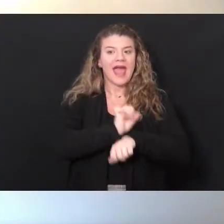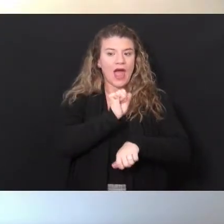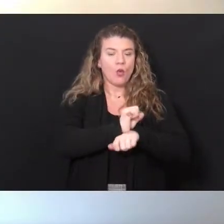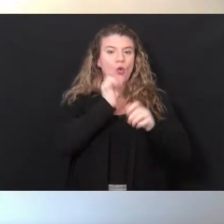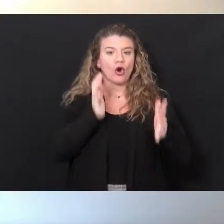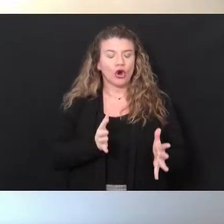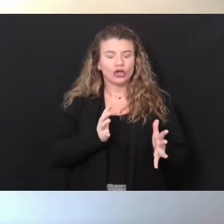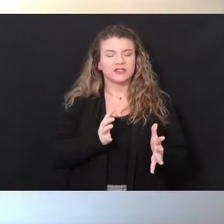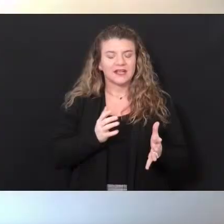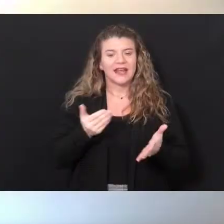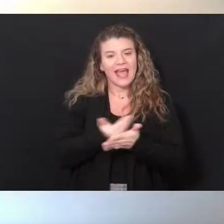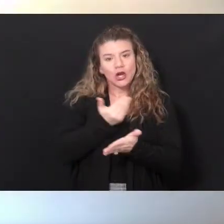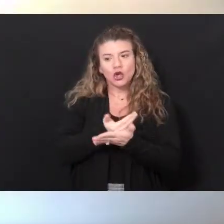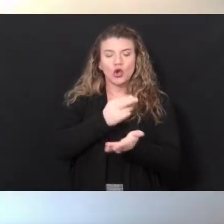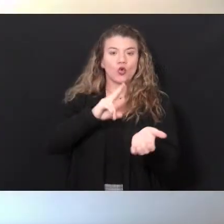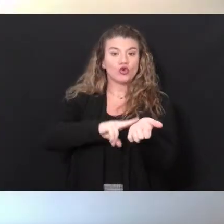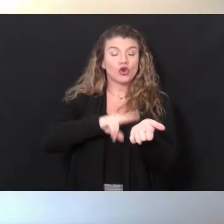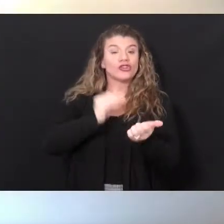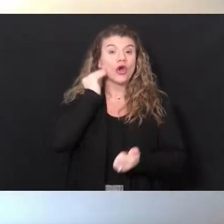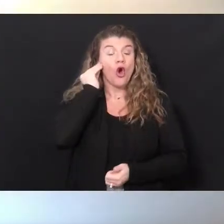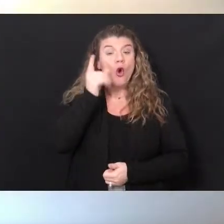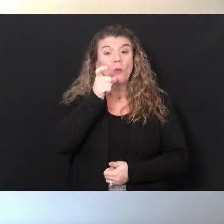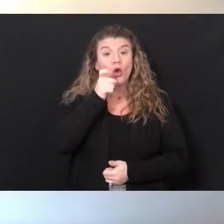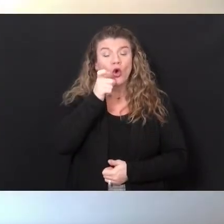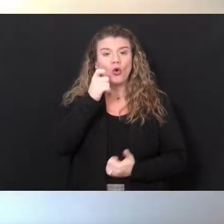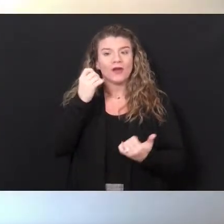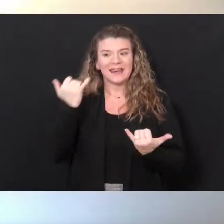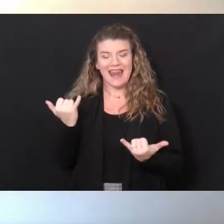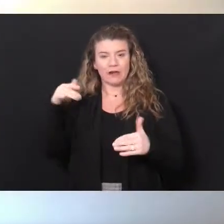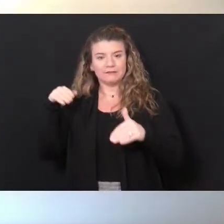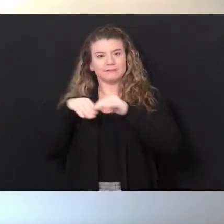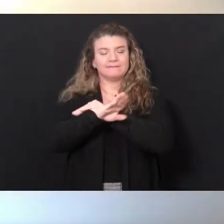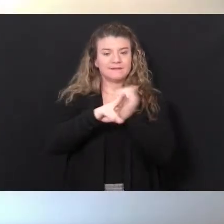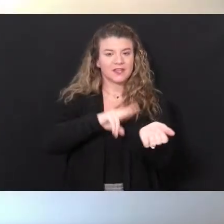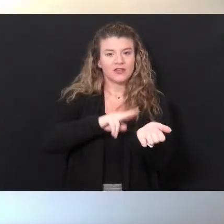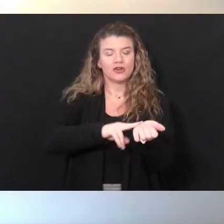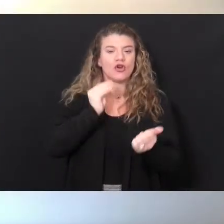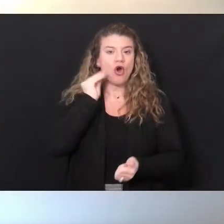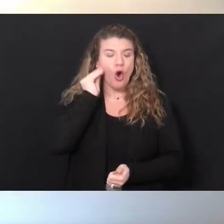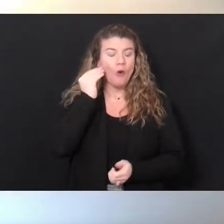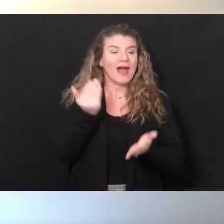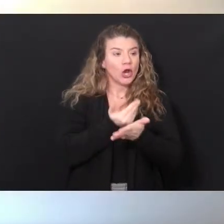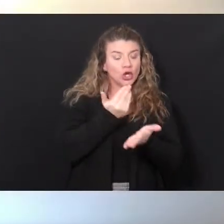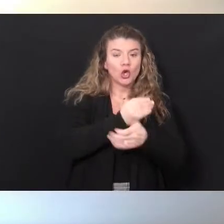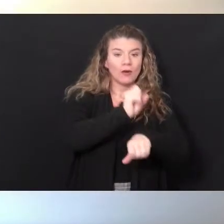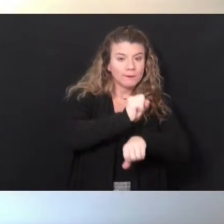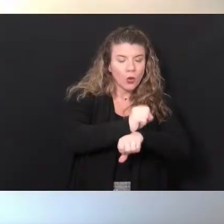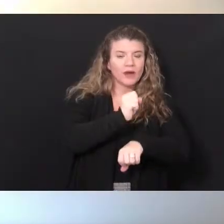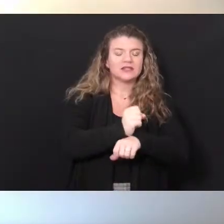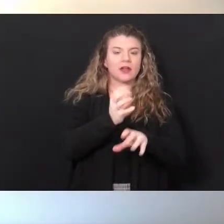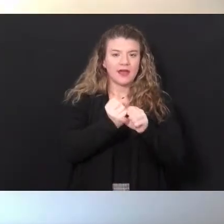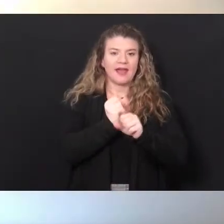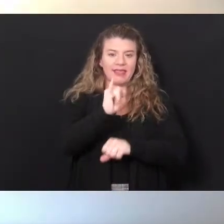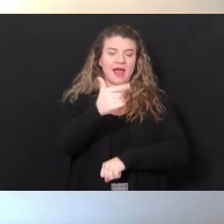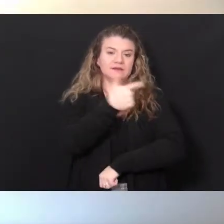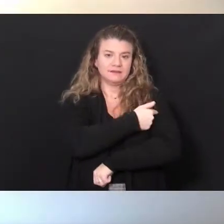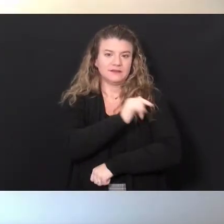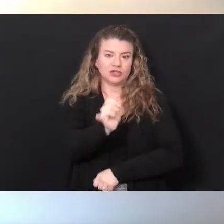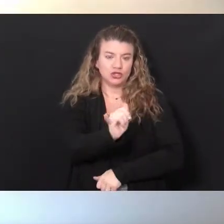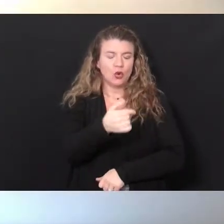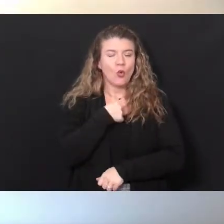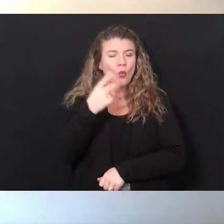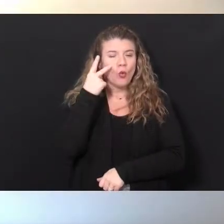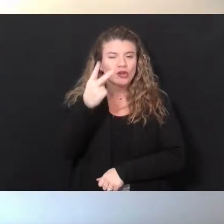get new nursing home residents and new employees and new hospital employees who come in. So we are seeing a